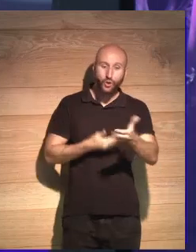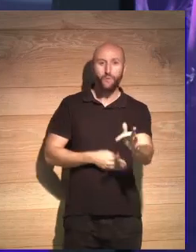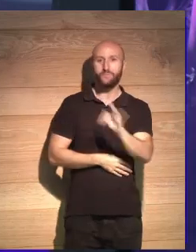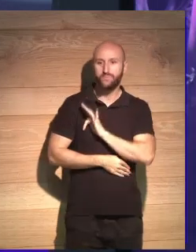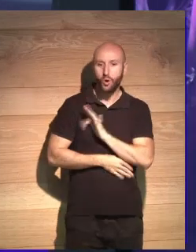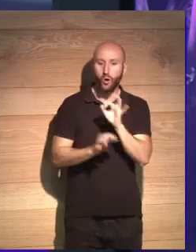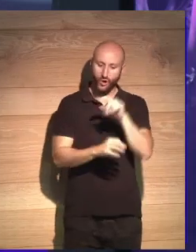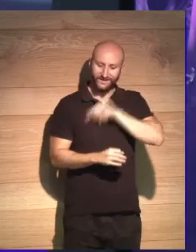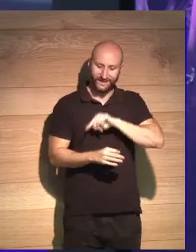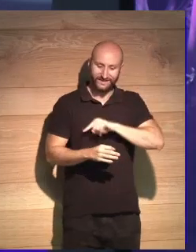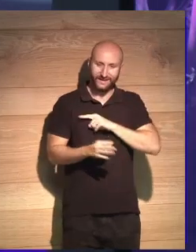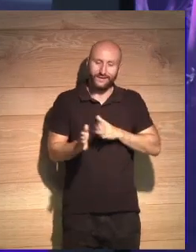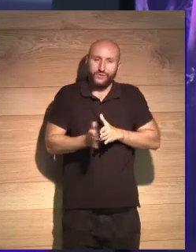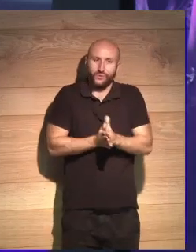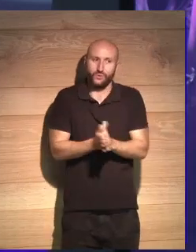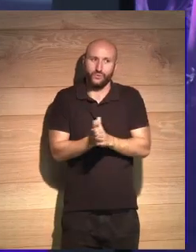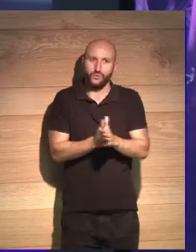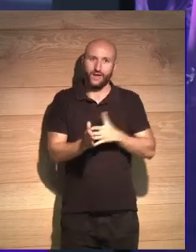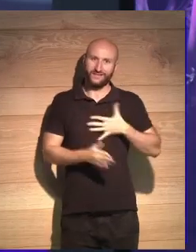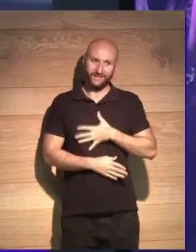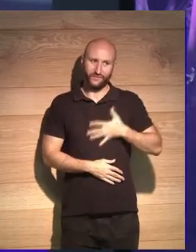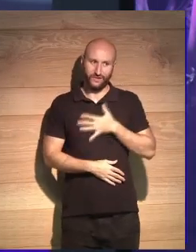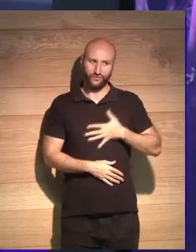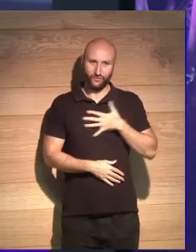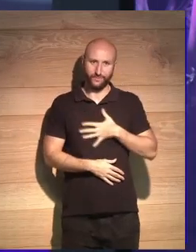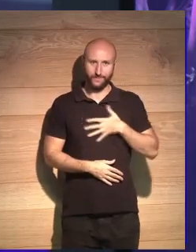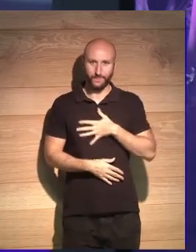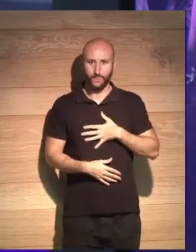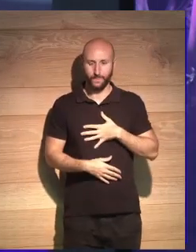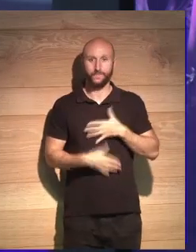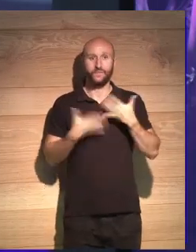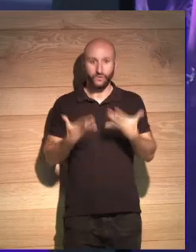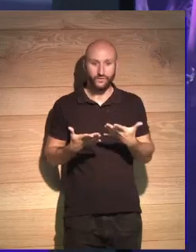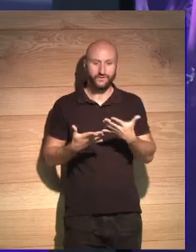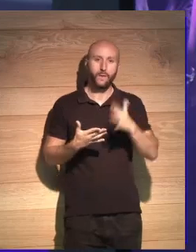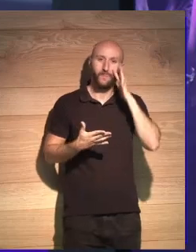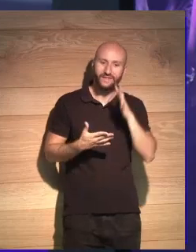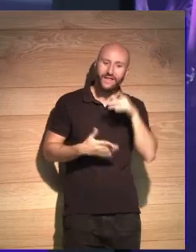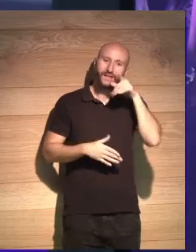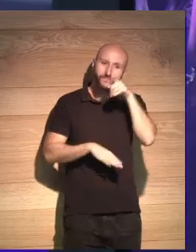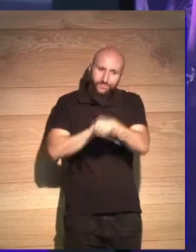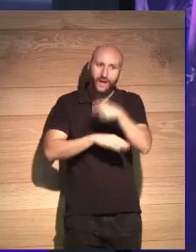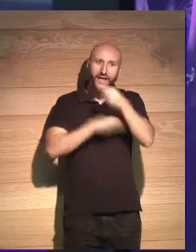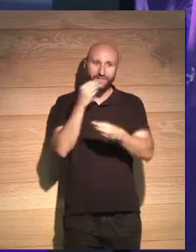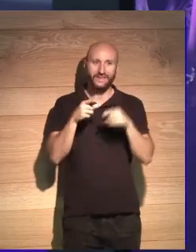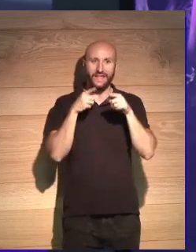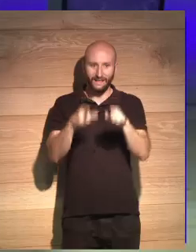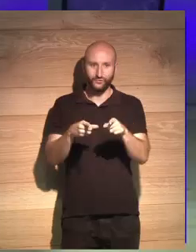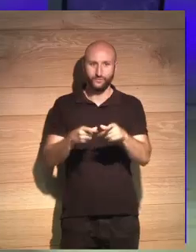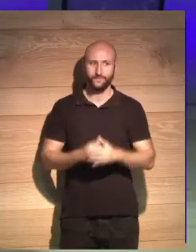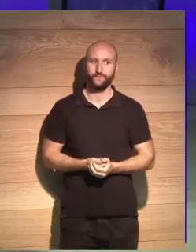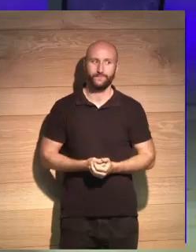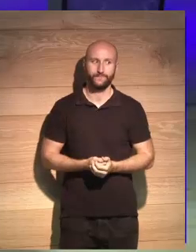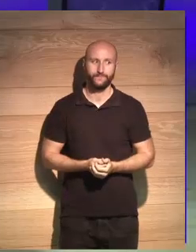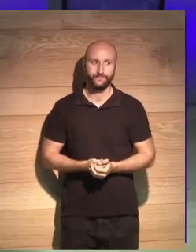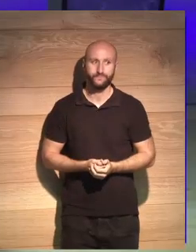it because of their own satisfaction or because there is a reward. It's not an order, like